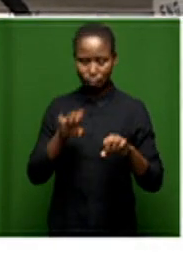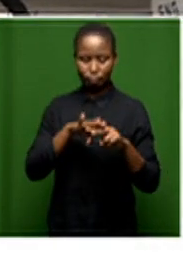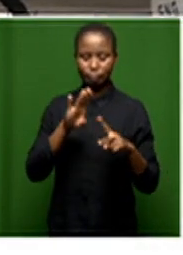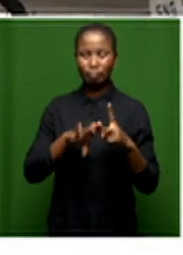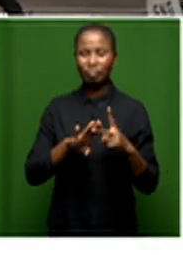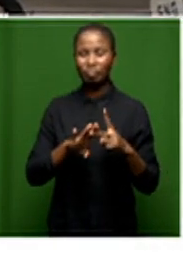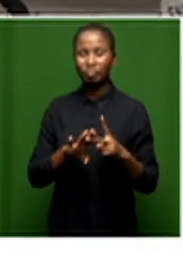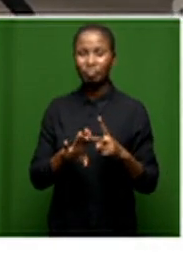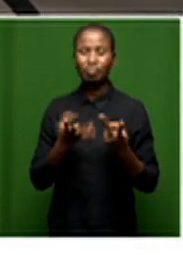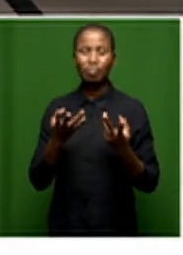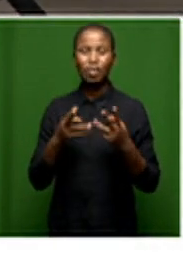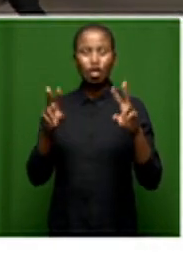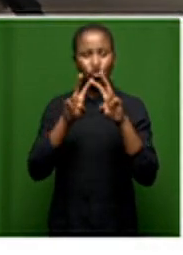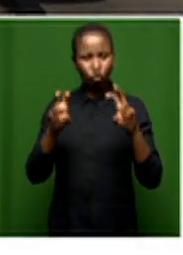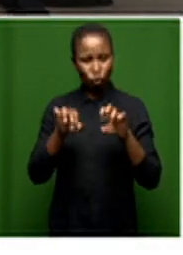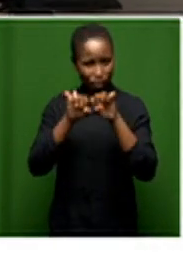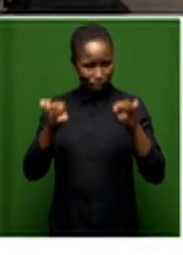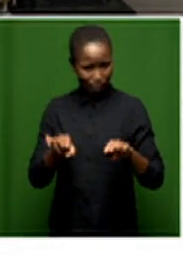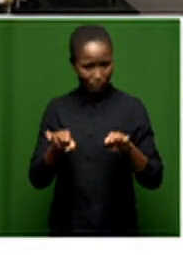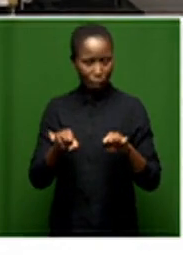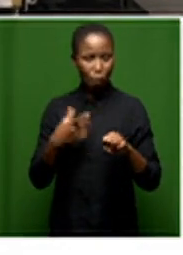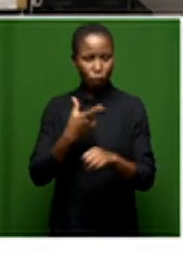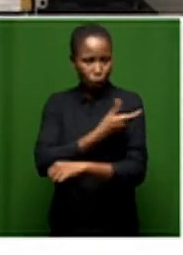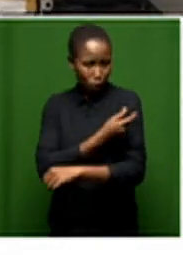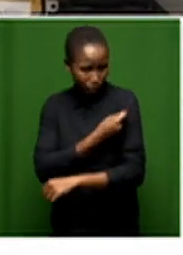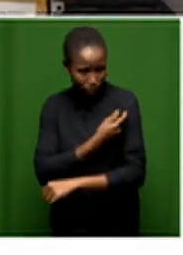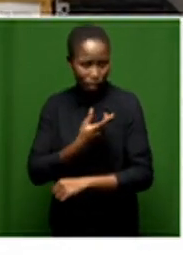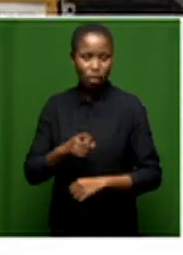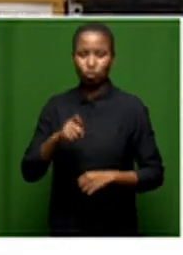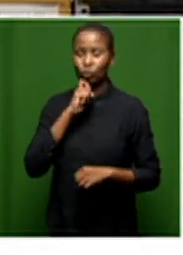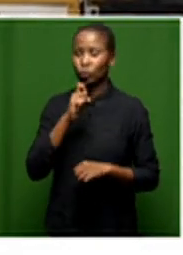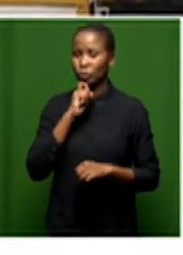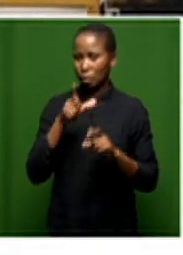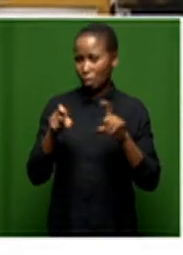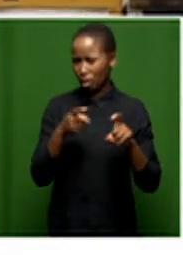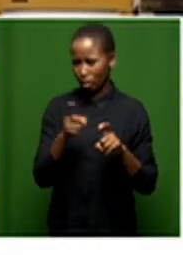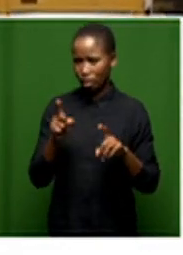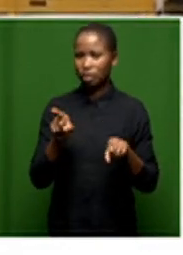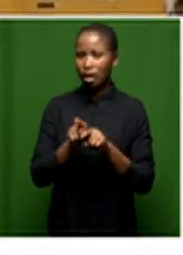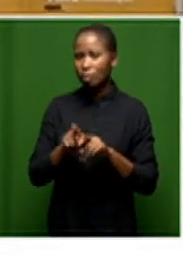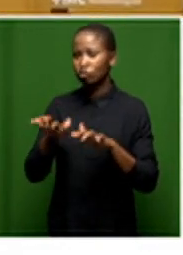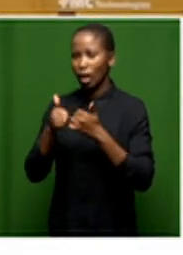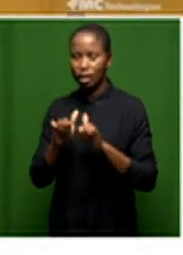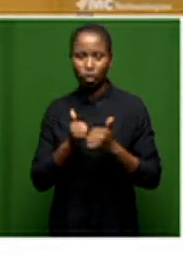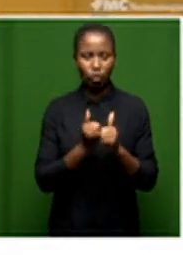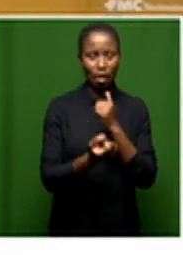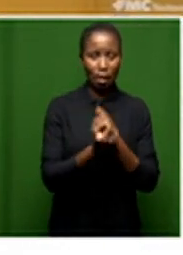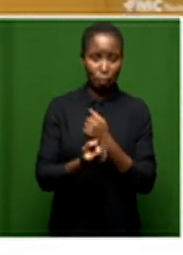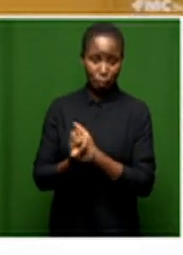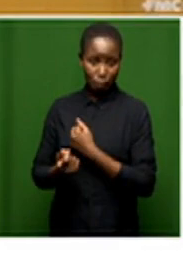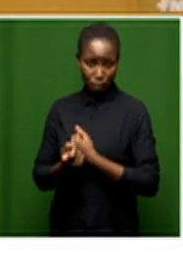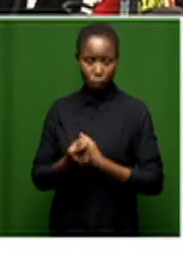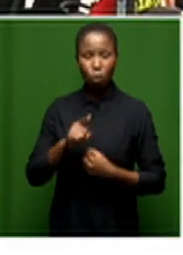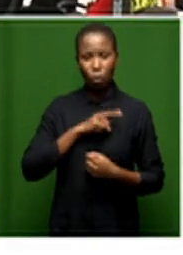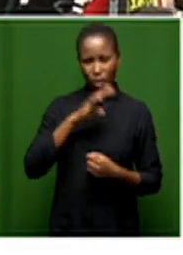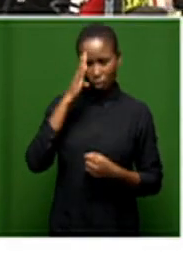electronic vaccine data systems, the systems that the US uses, and some of the challenges that you face towards the end of the day. I know in the